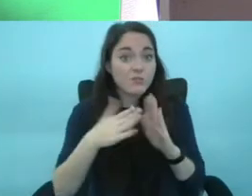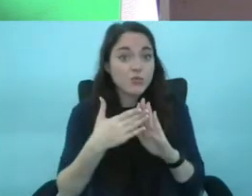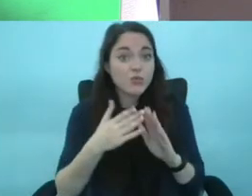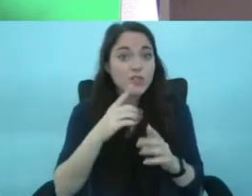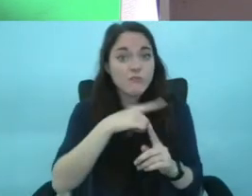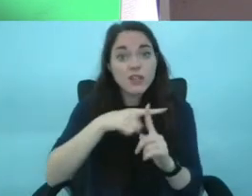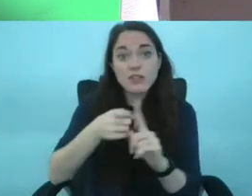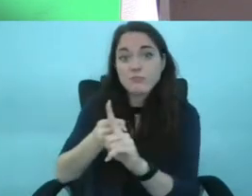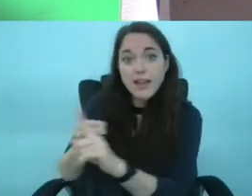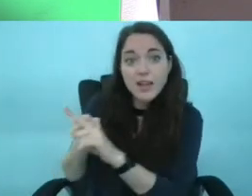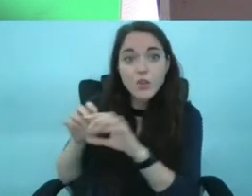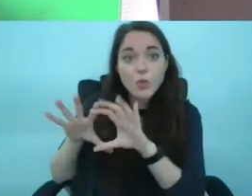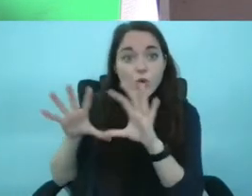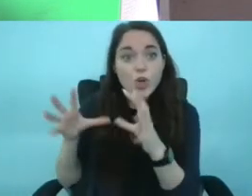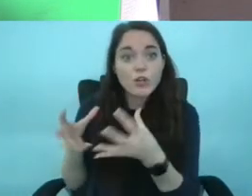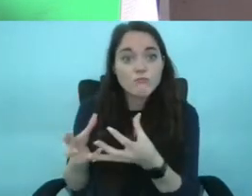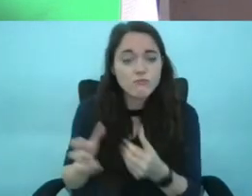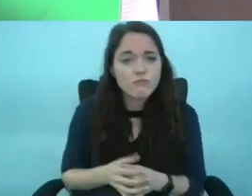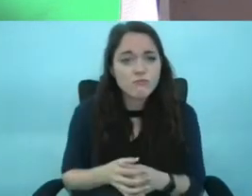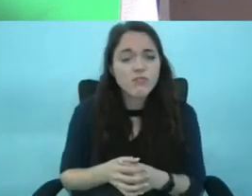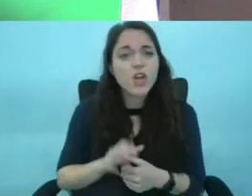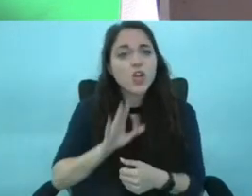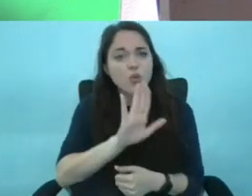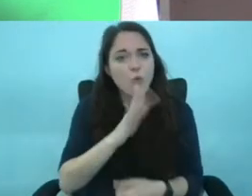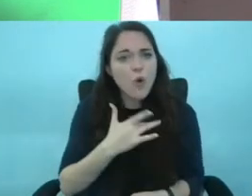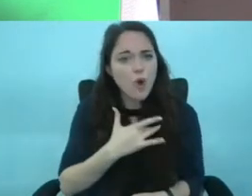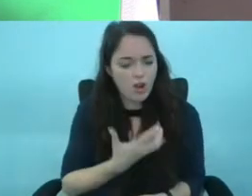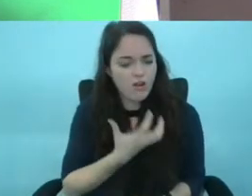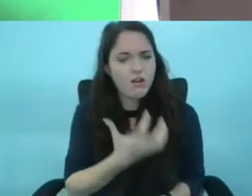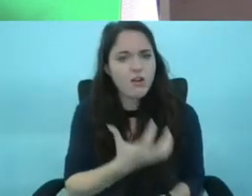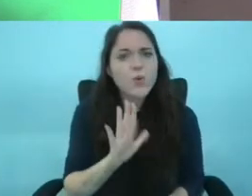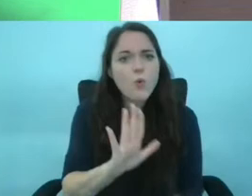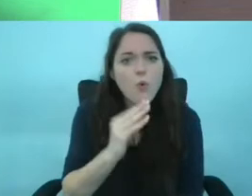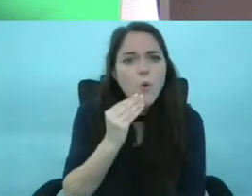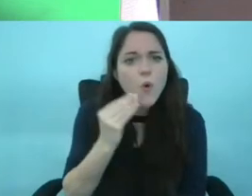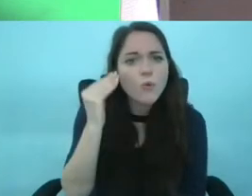home, and your MCCDC home can be such a place.